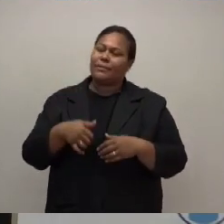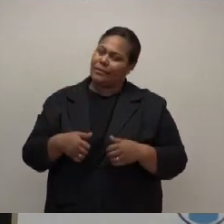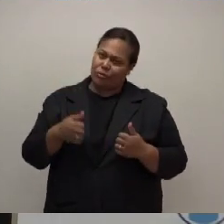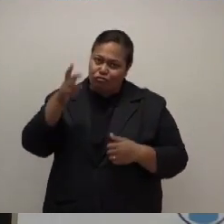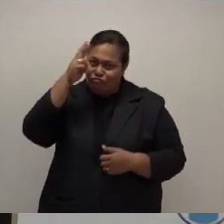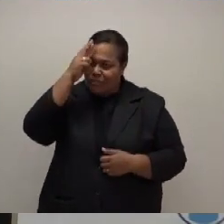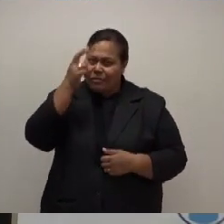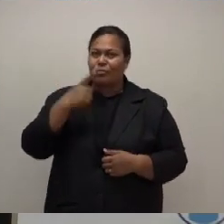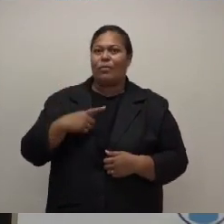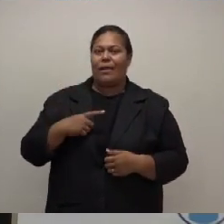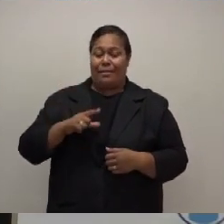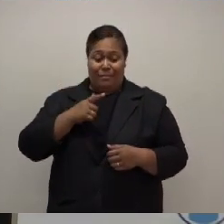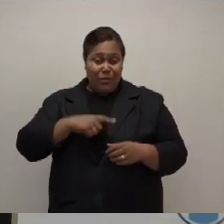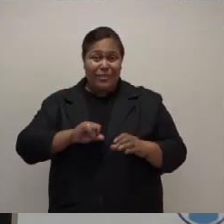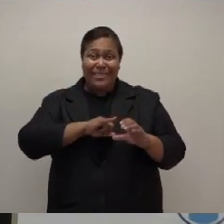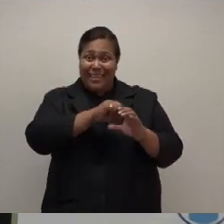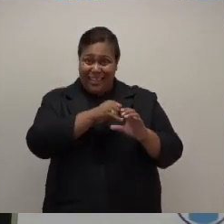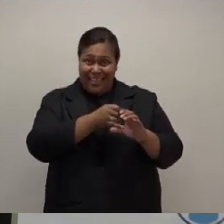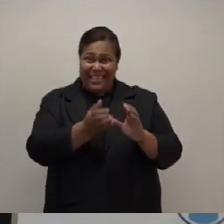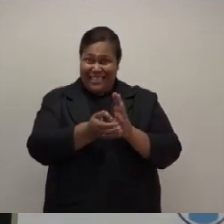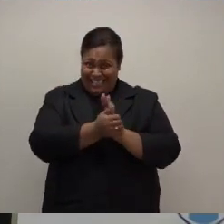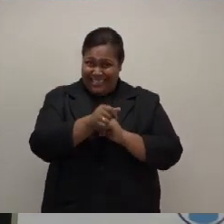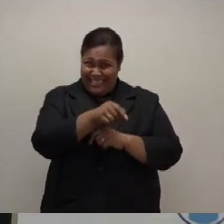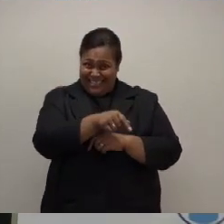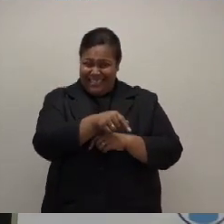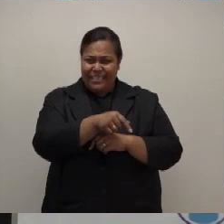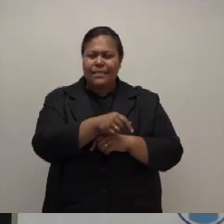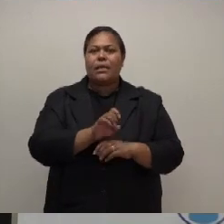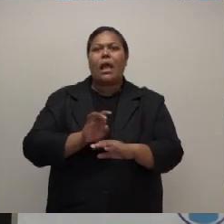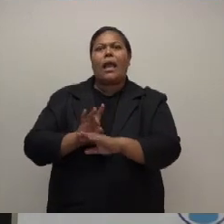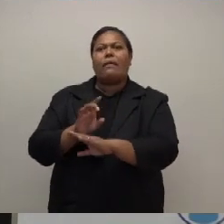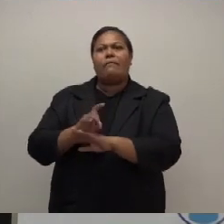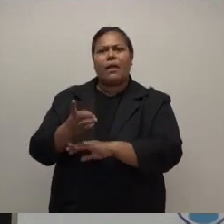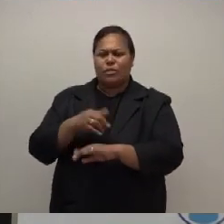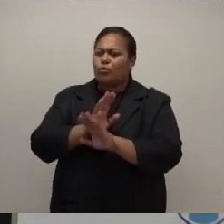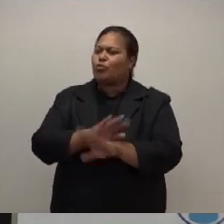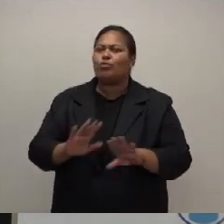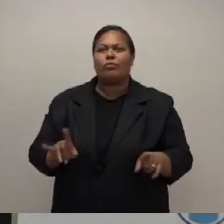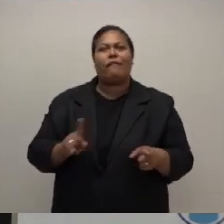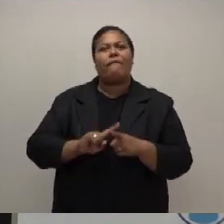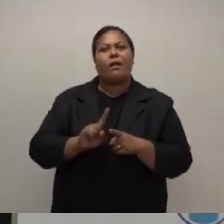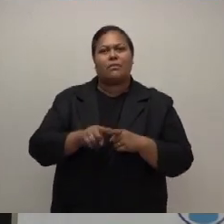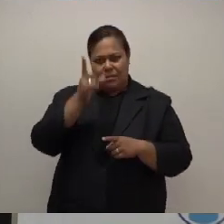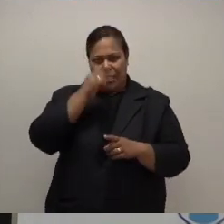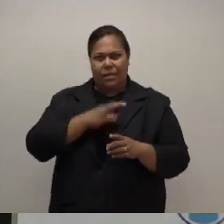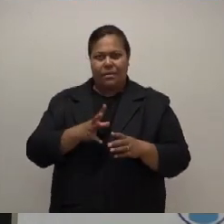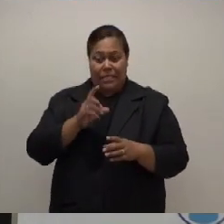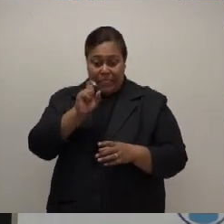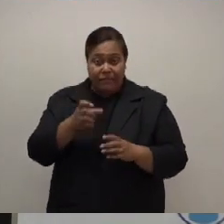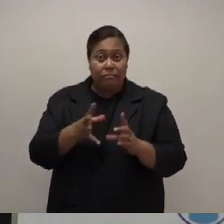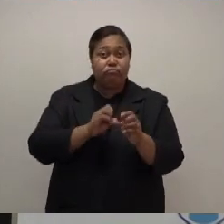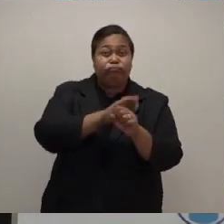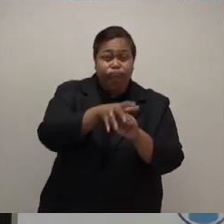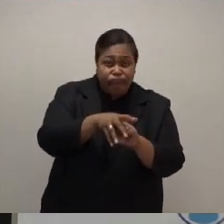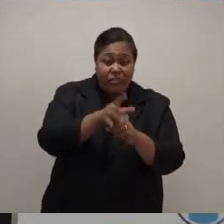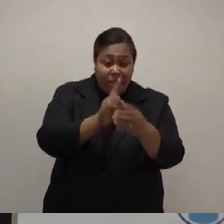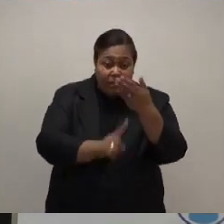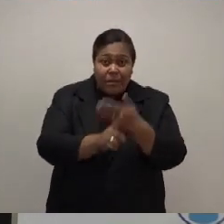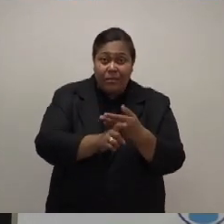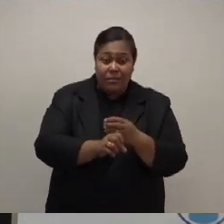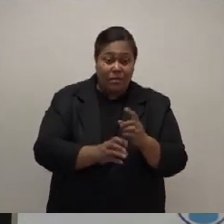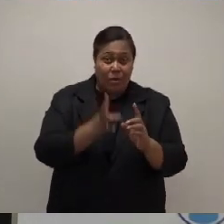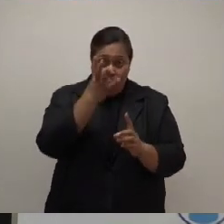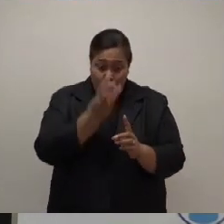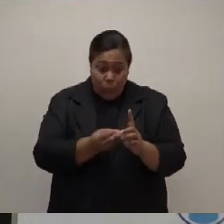Medical experts initially suspected children were some of the fastest spreaders of the virus. The latest studies